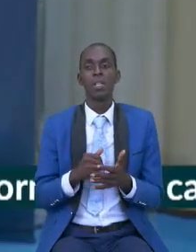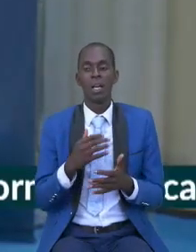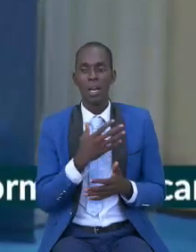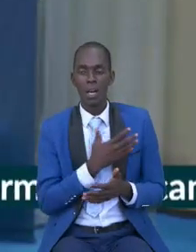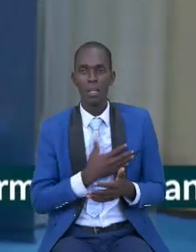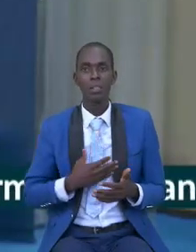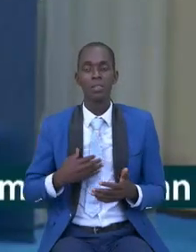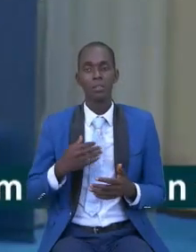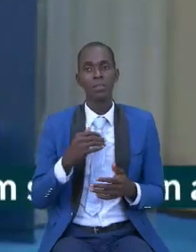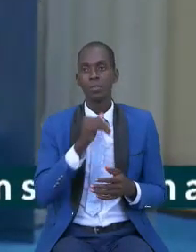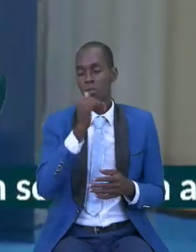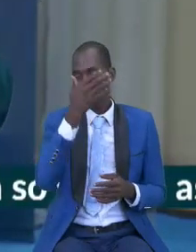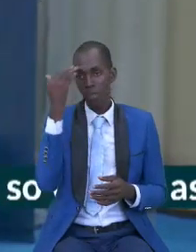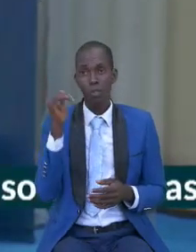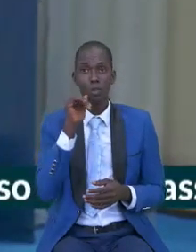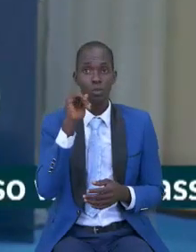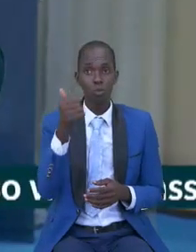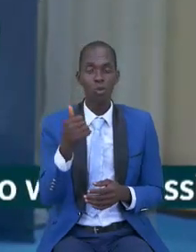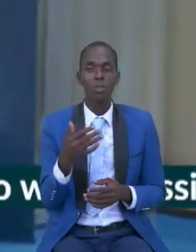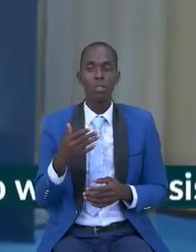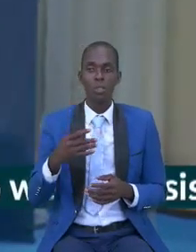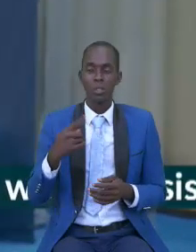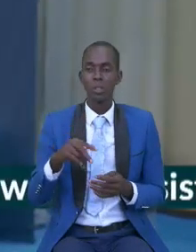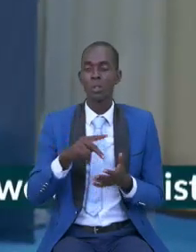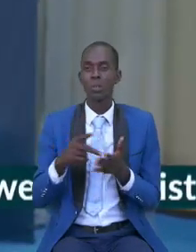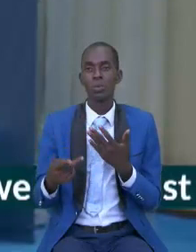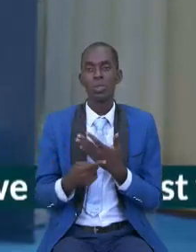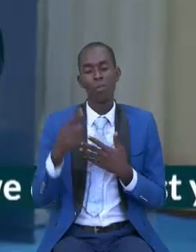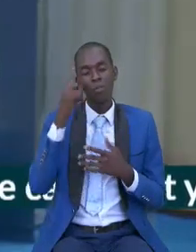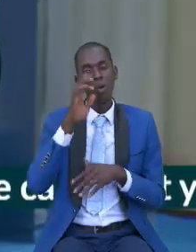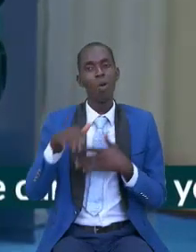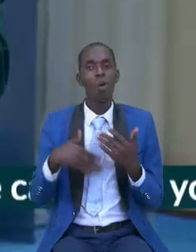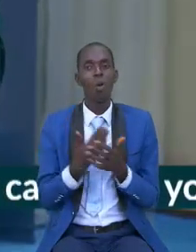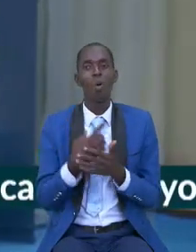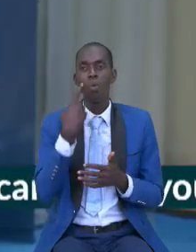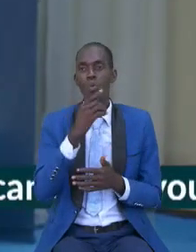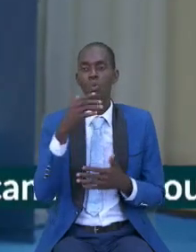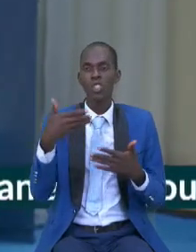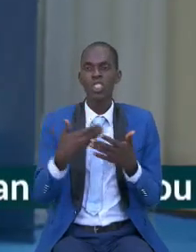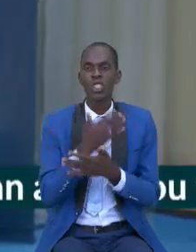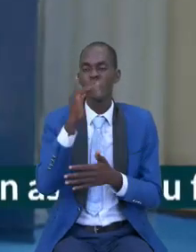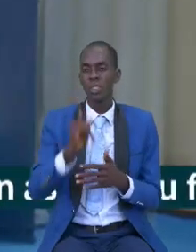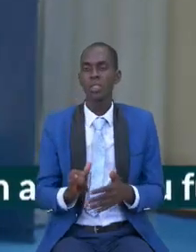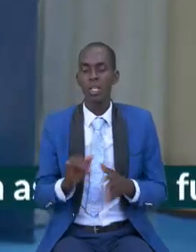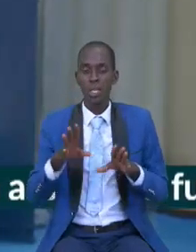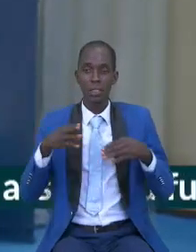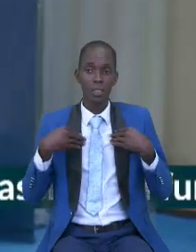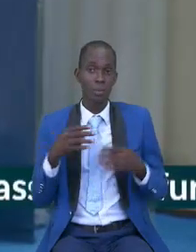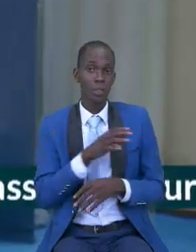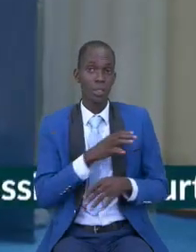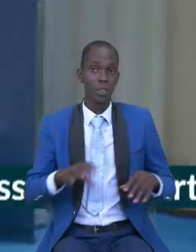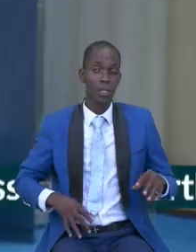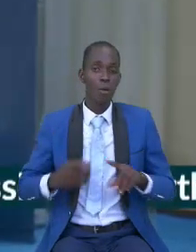be a great day for all those that have given their life to Jesus. Right from